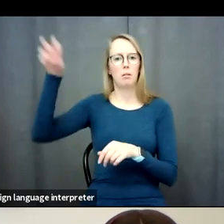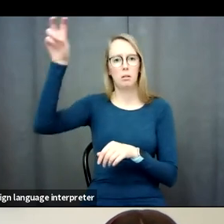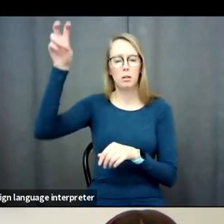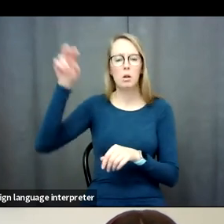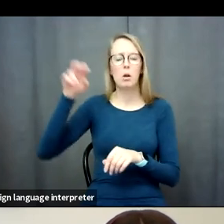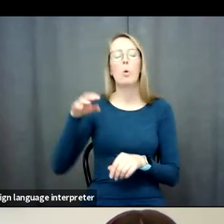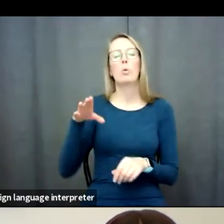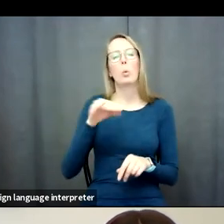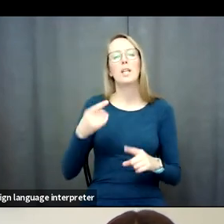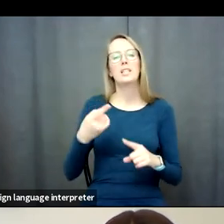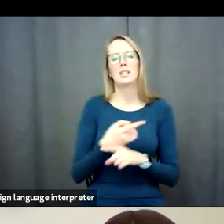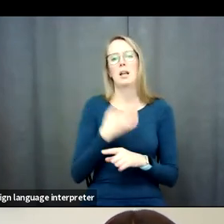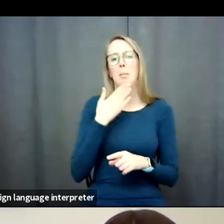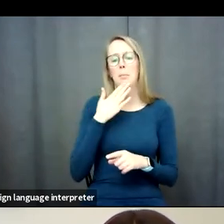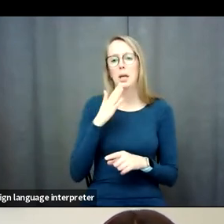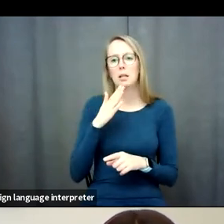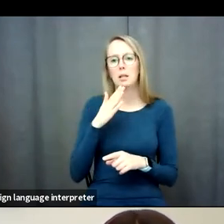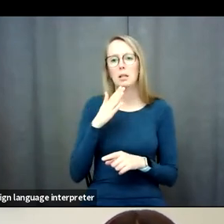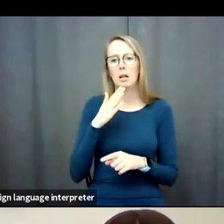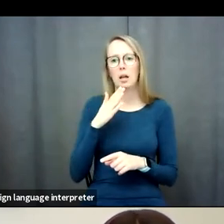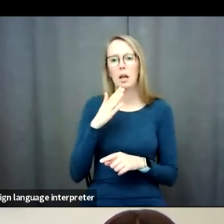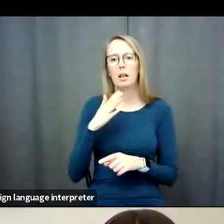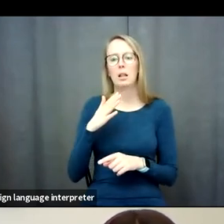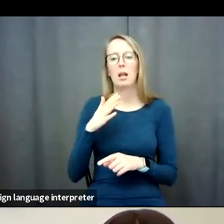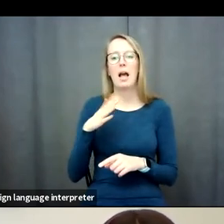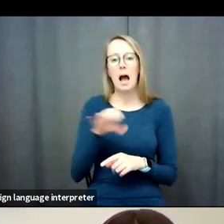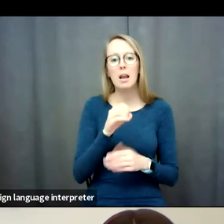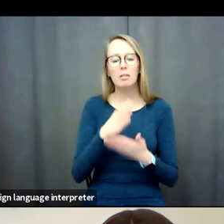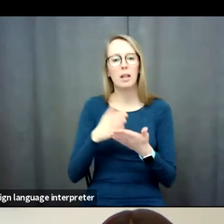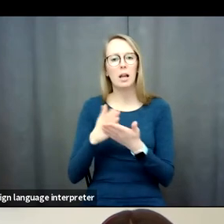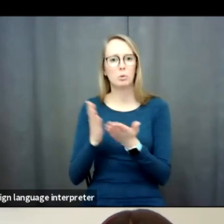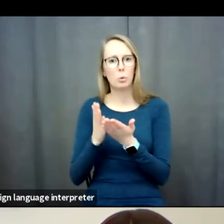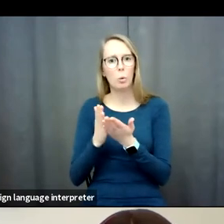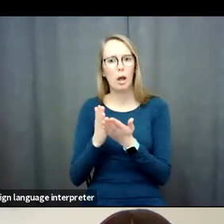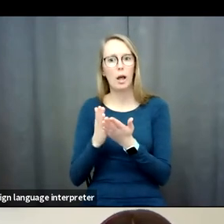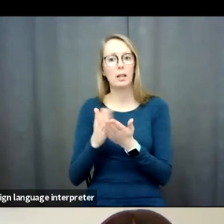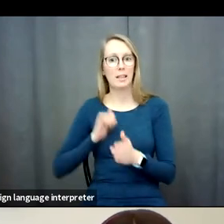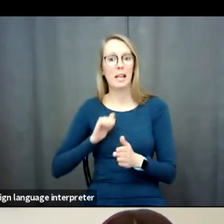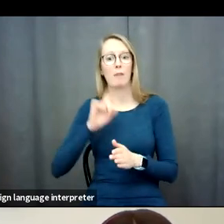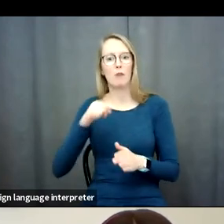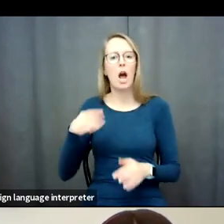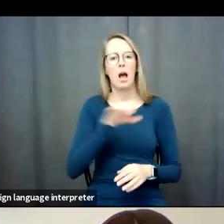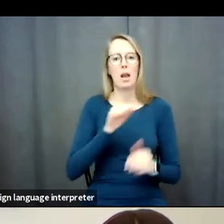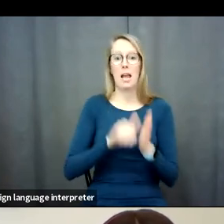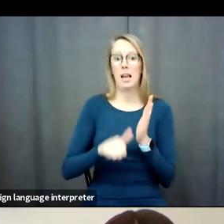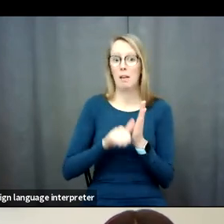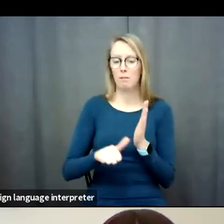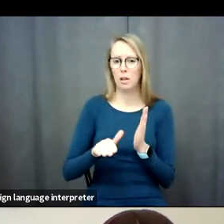much better to make all parts of the school accessible to all students.